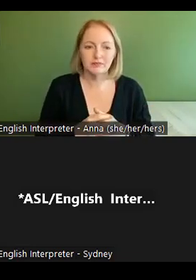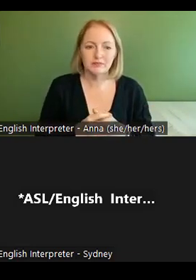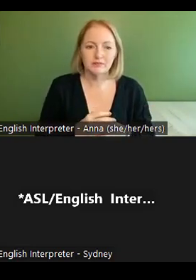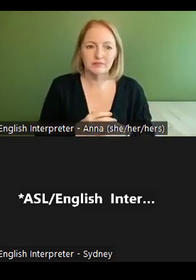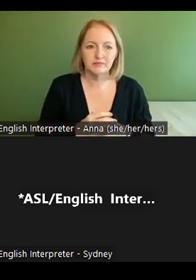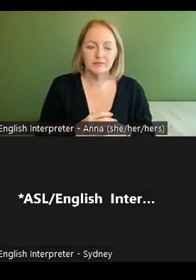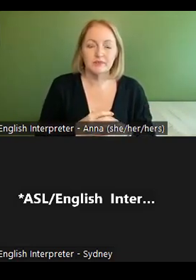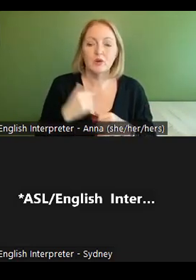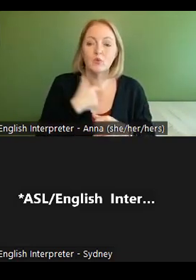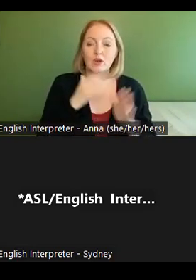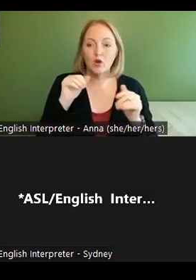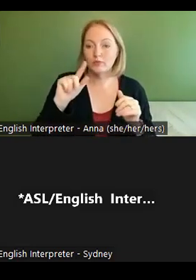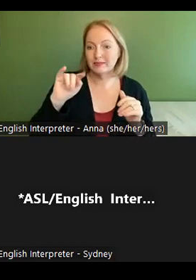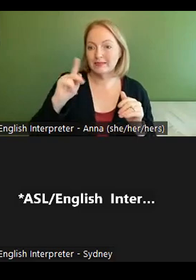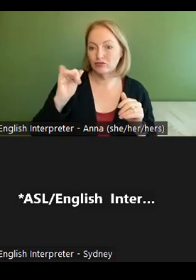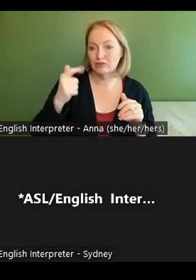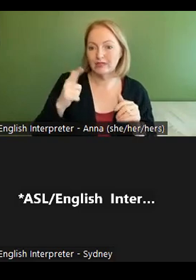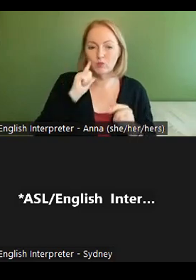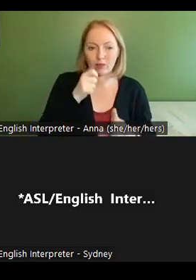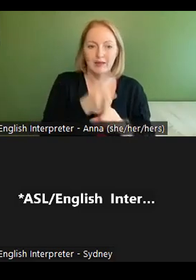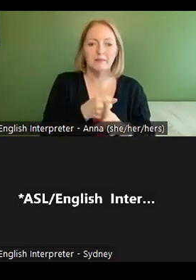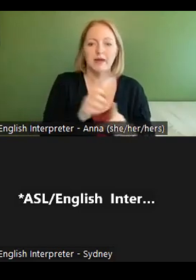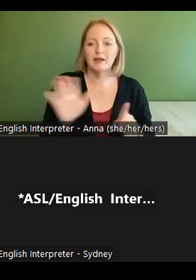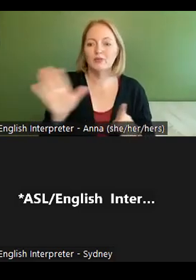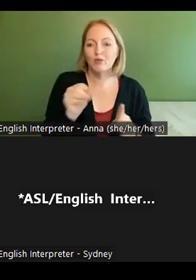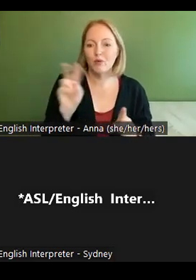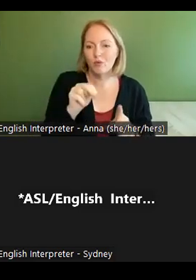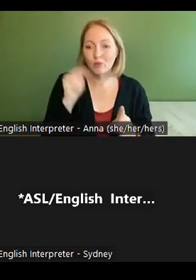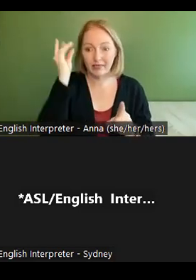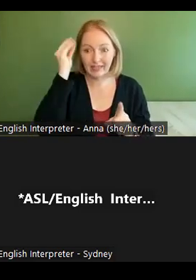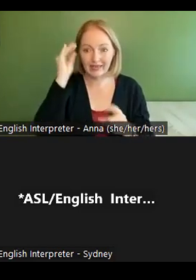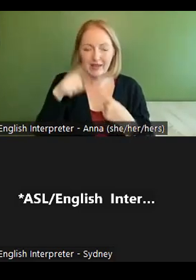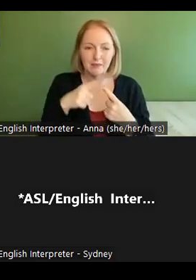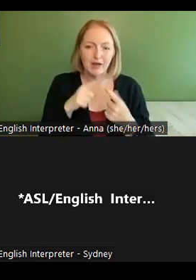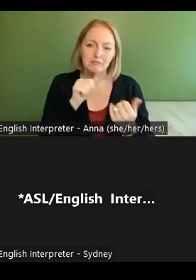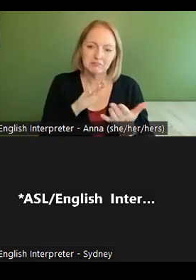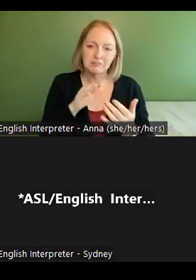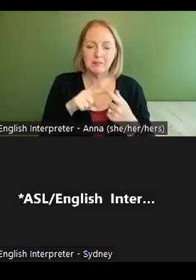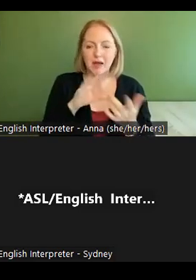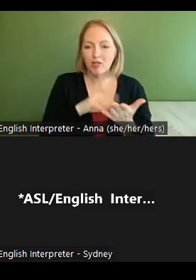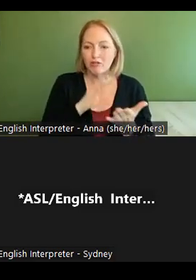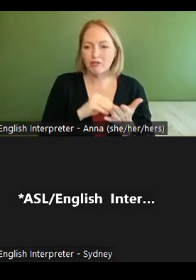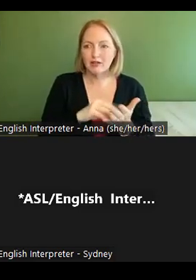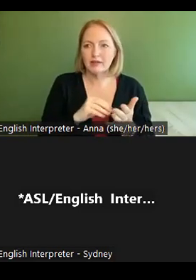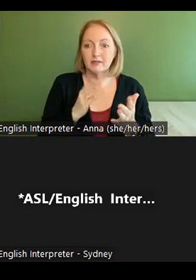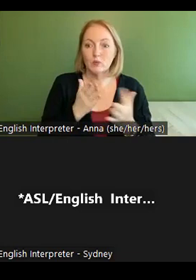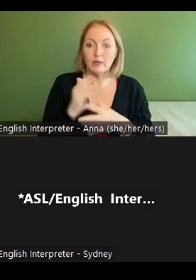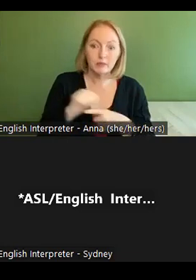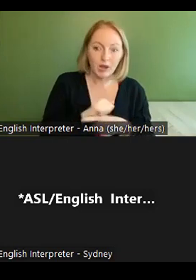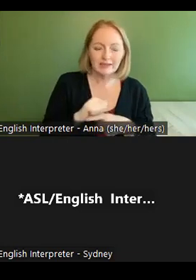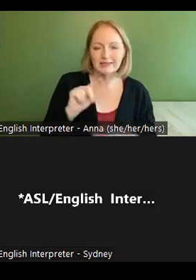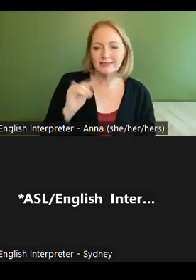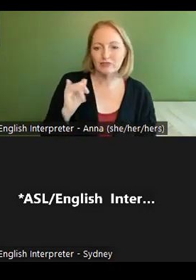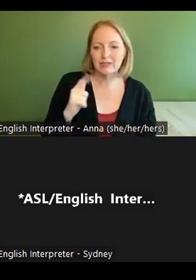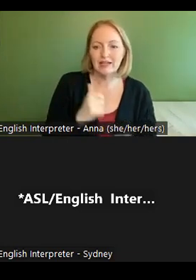way, we hope that tinkering will also impact your own way of thinking about learning. With practice, tinkering can